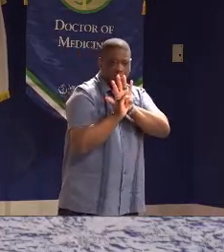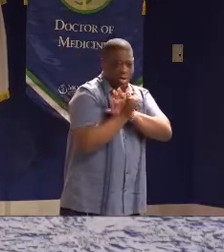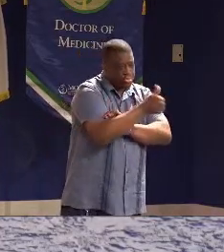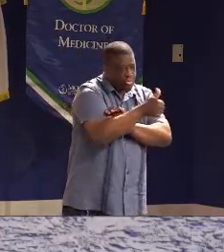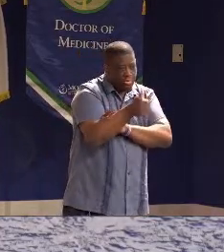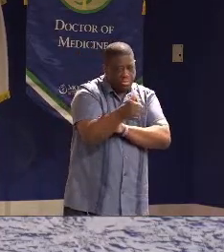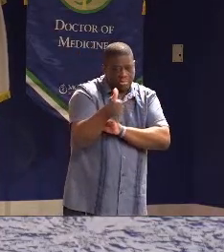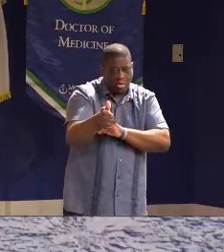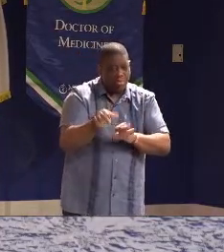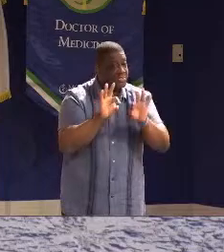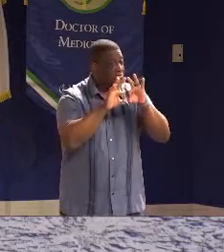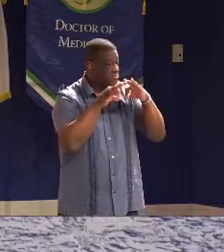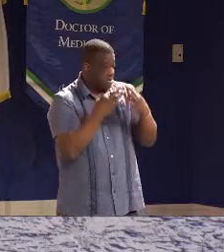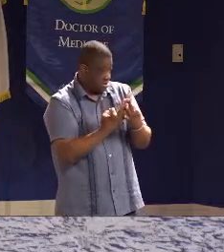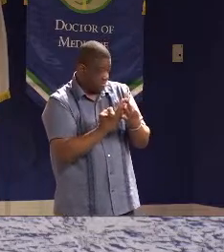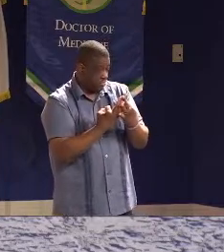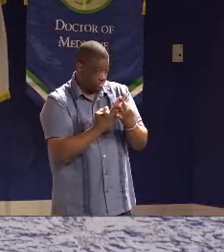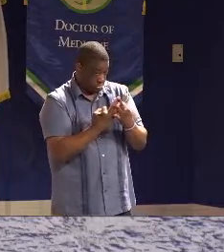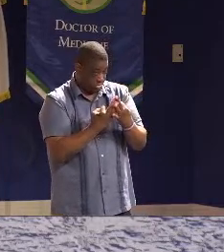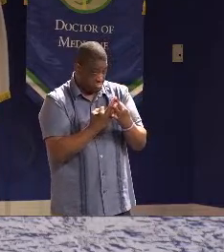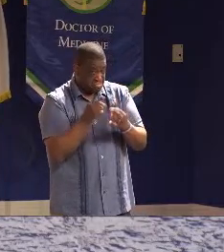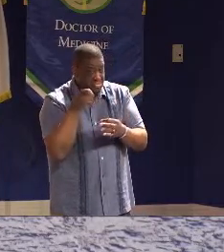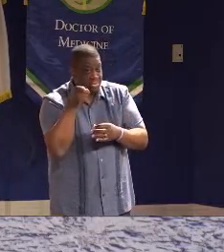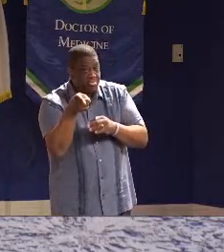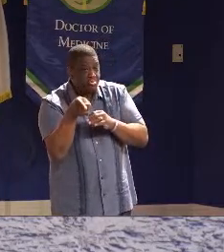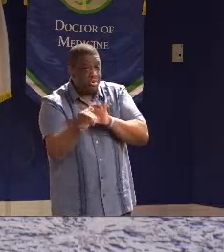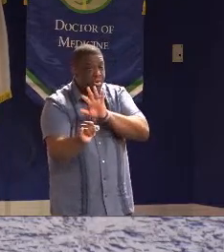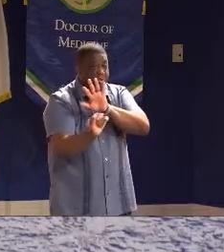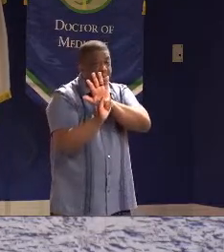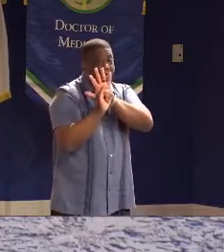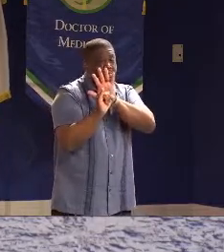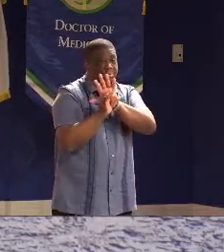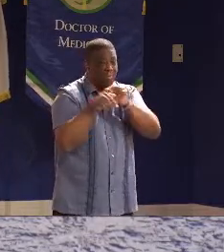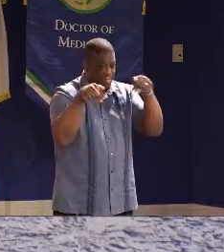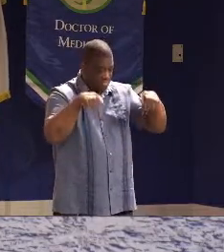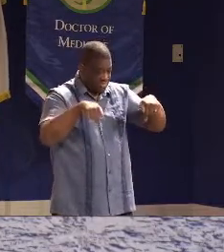your families, you're going to represent Morehouse School of Medicine.